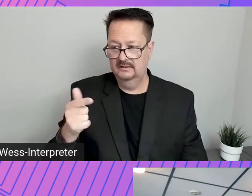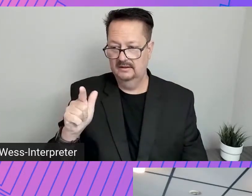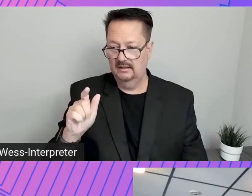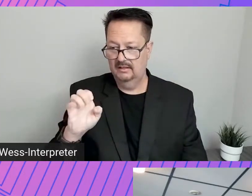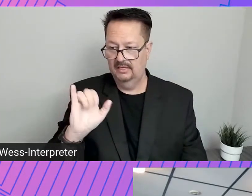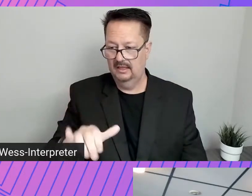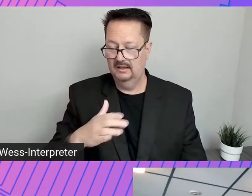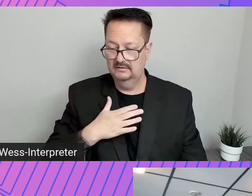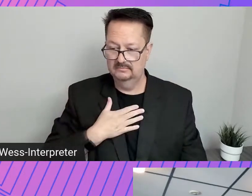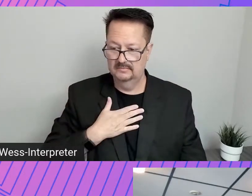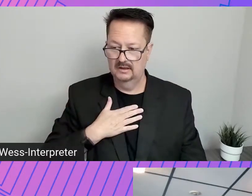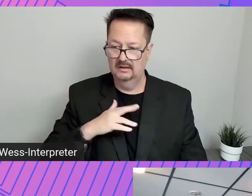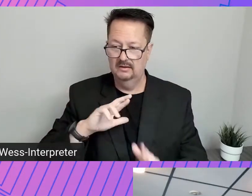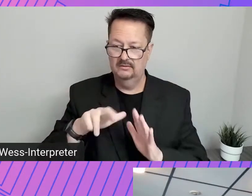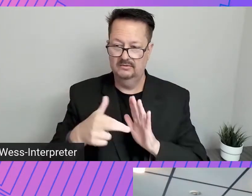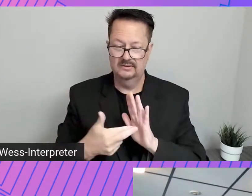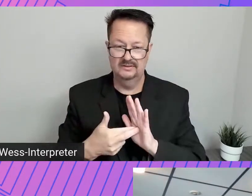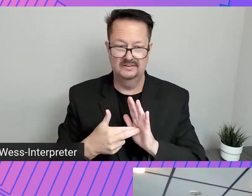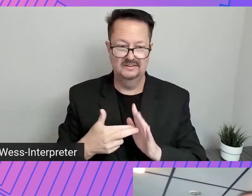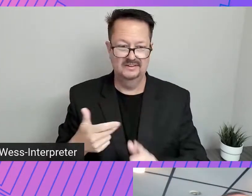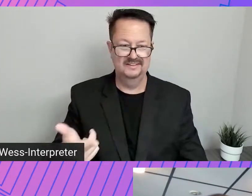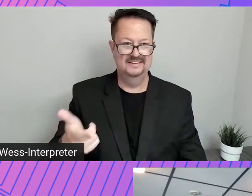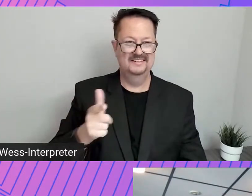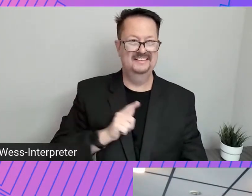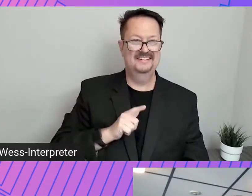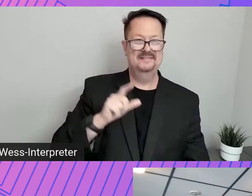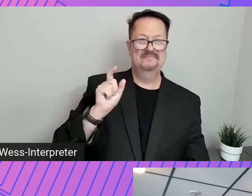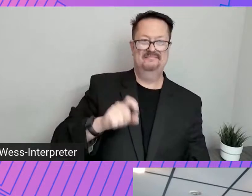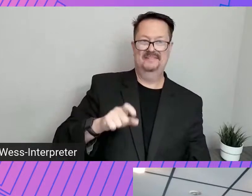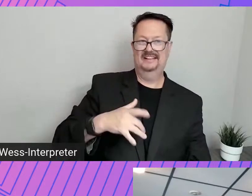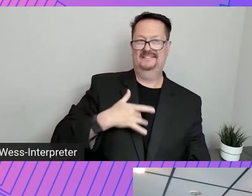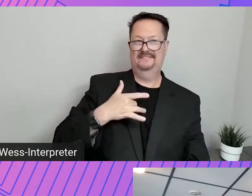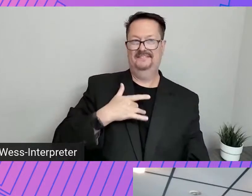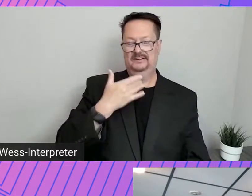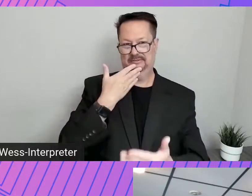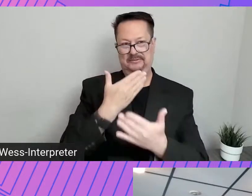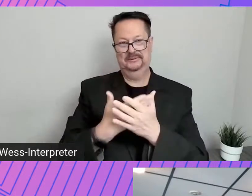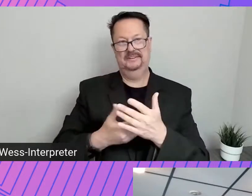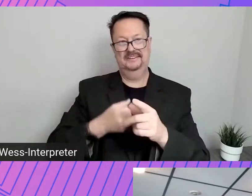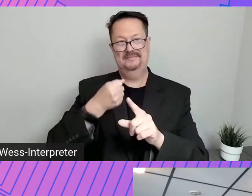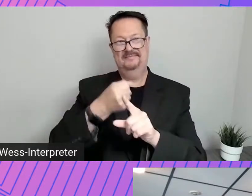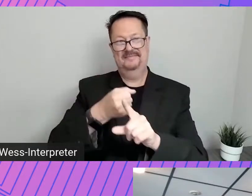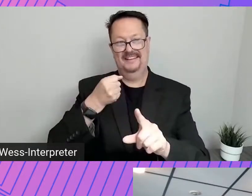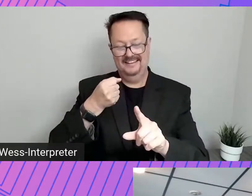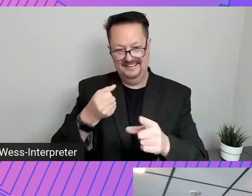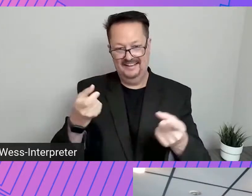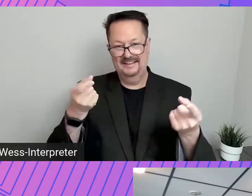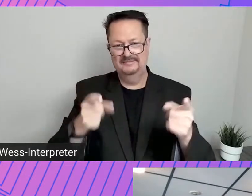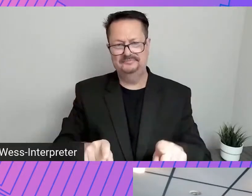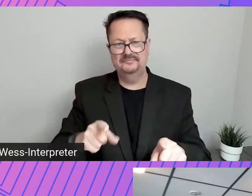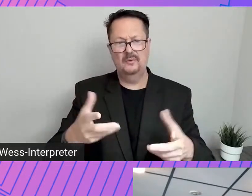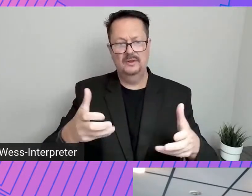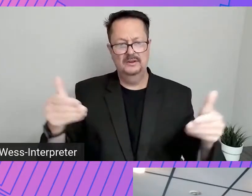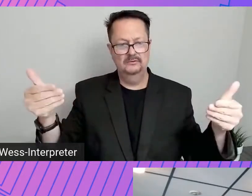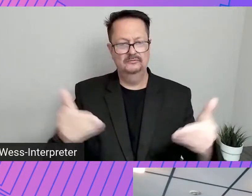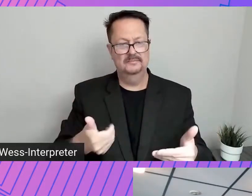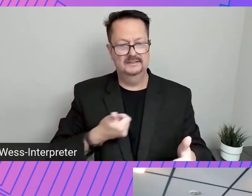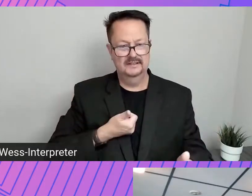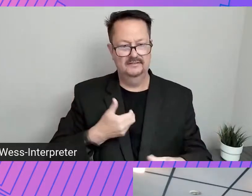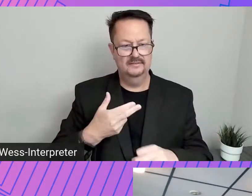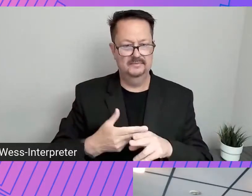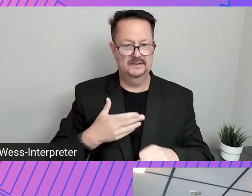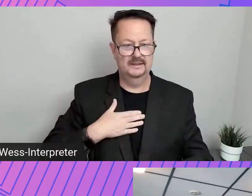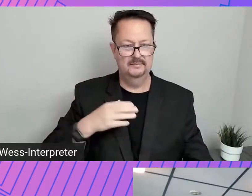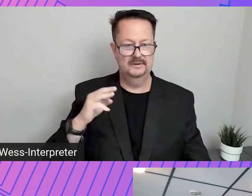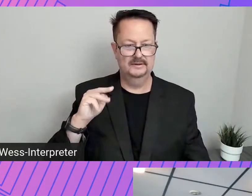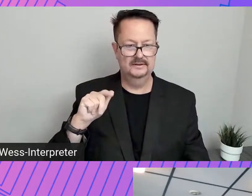role. That must be really feel good, making a good impact. Well, awesome. Thank you very much. I also wanted to introduce myself. My name is Maish